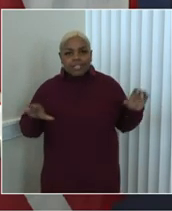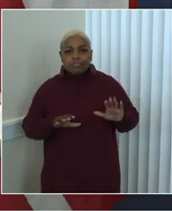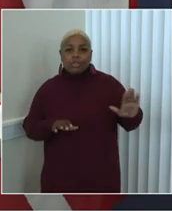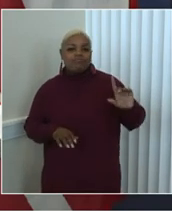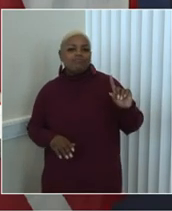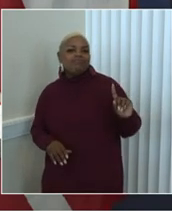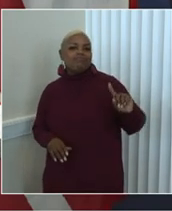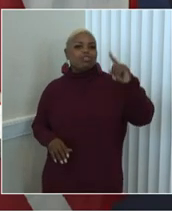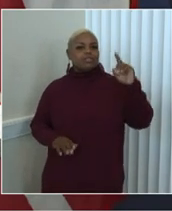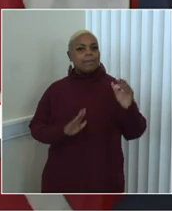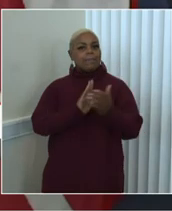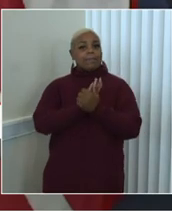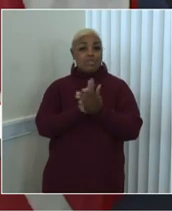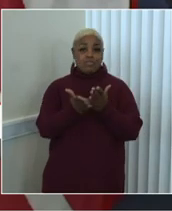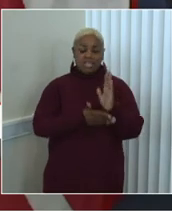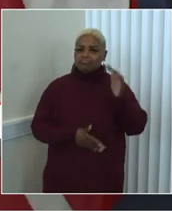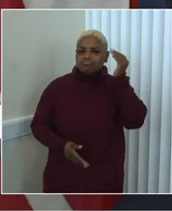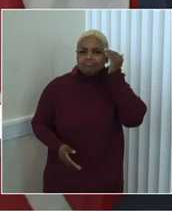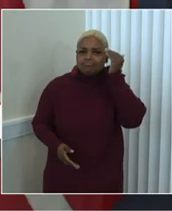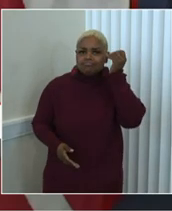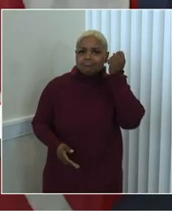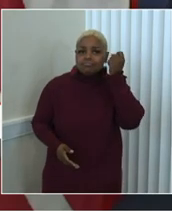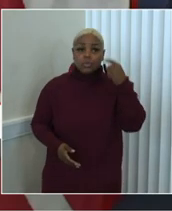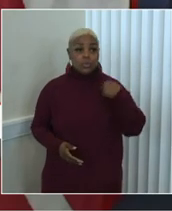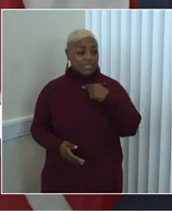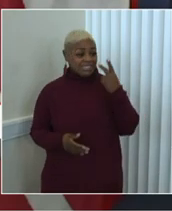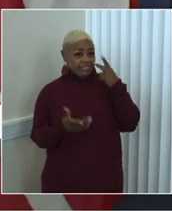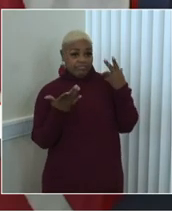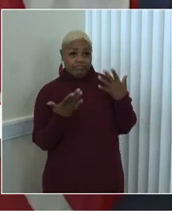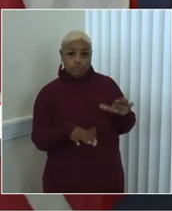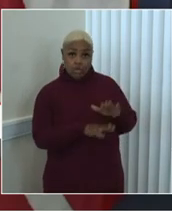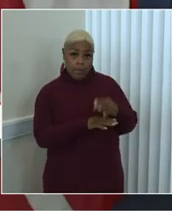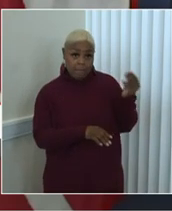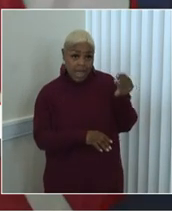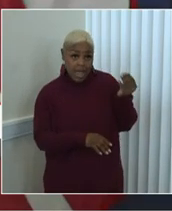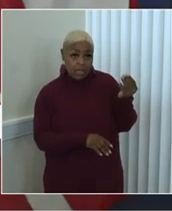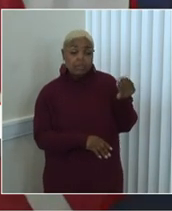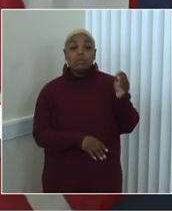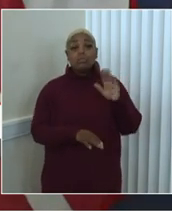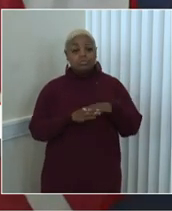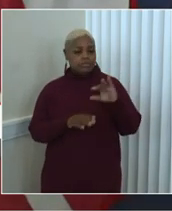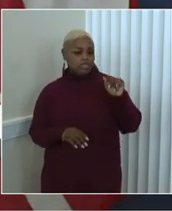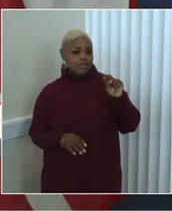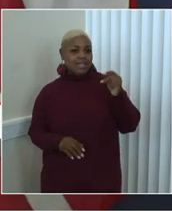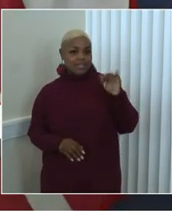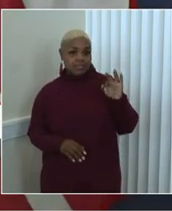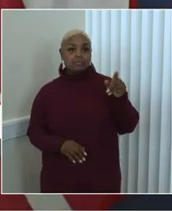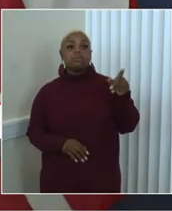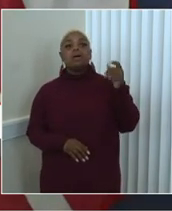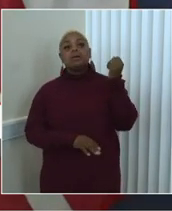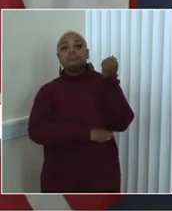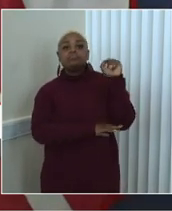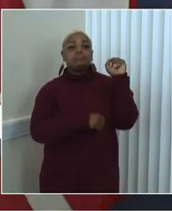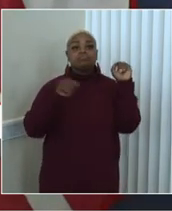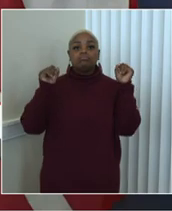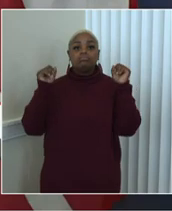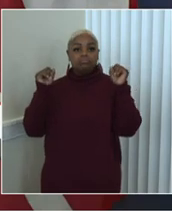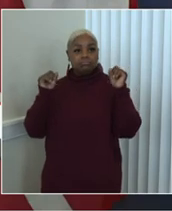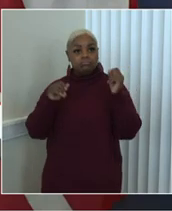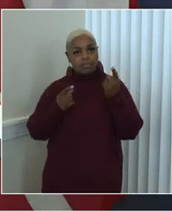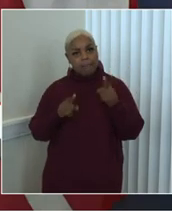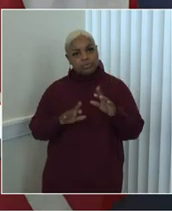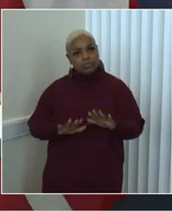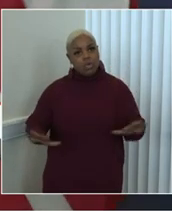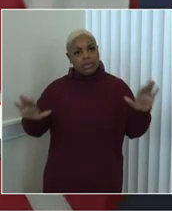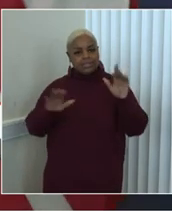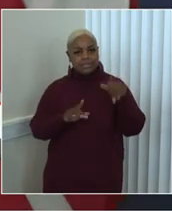actively monitoring 19 scheduled First Amendment demonstrations across the city, and we are fully prepared to address them. We